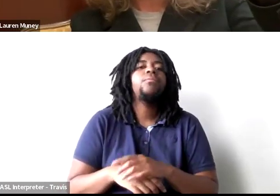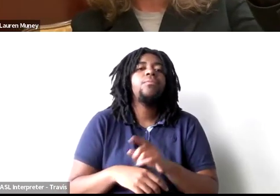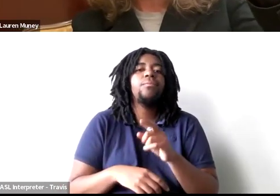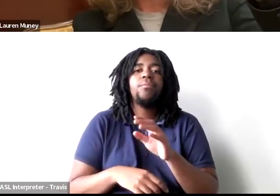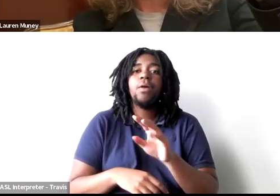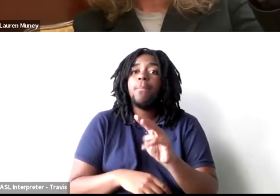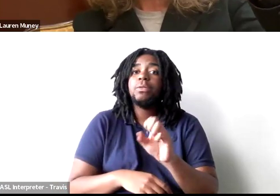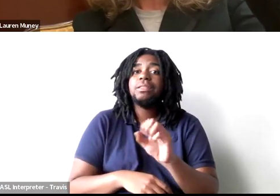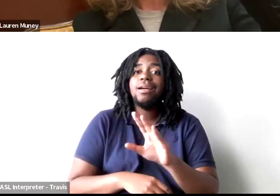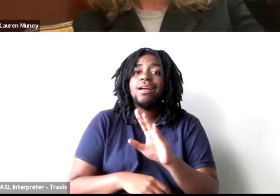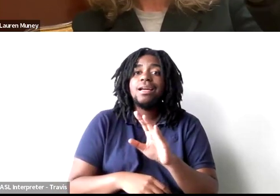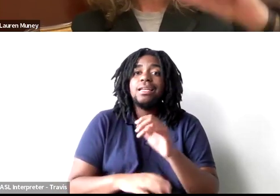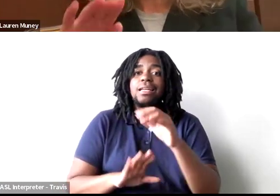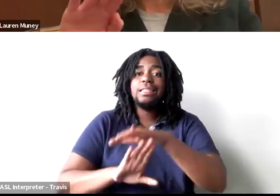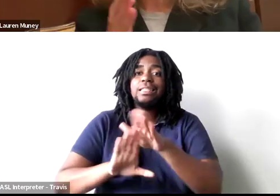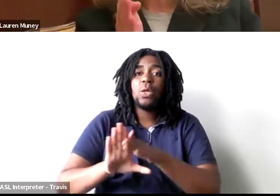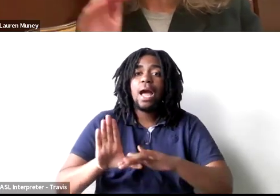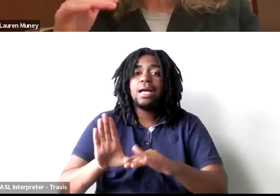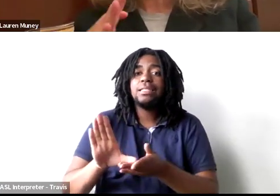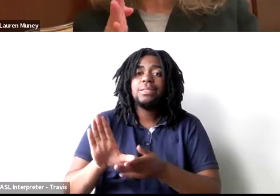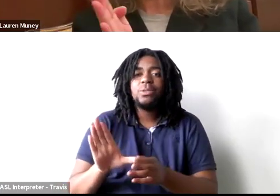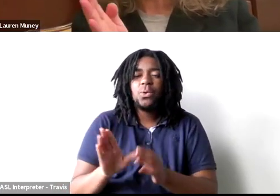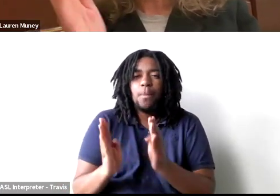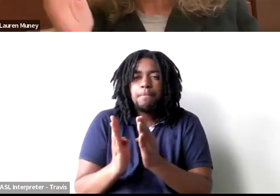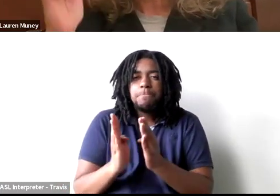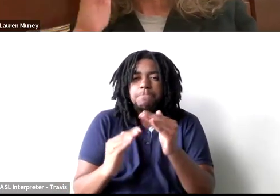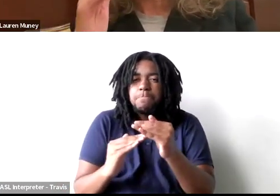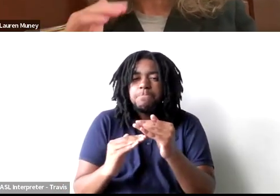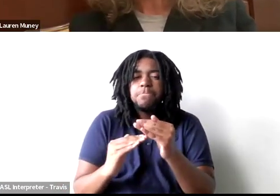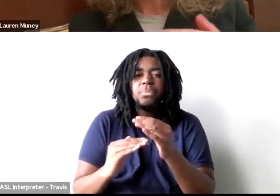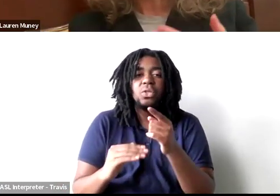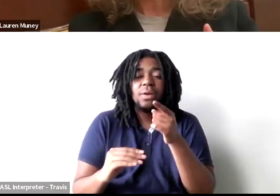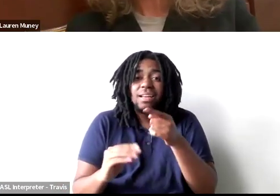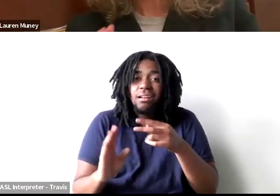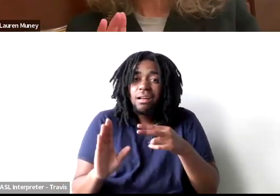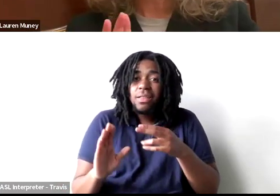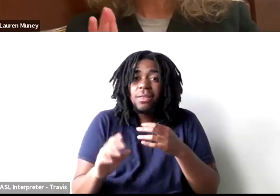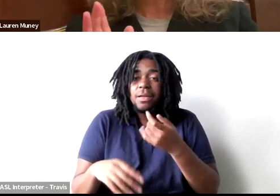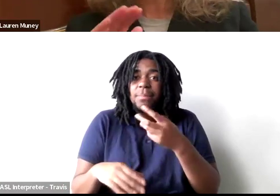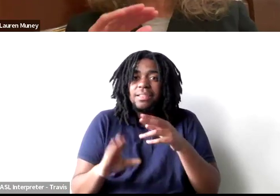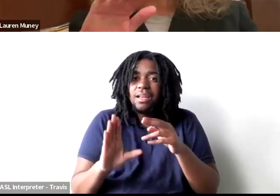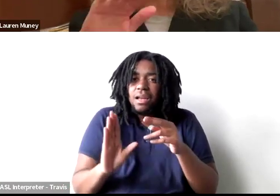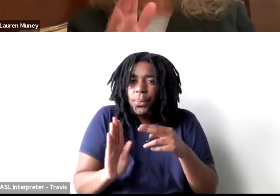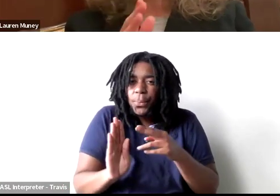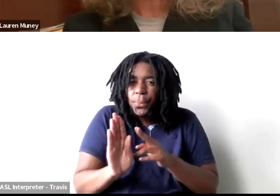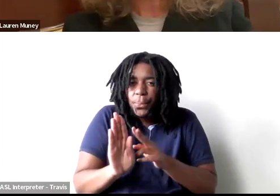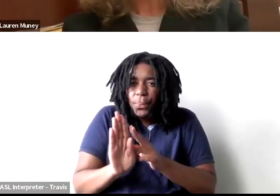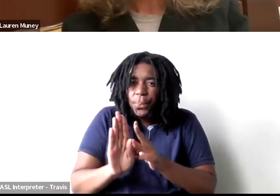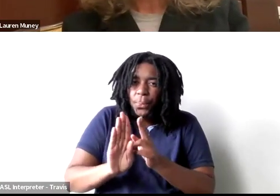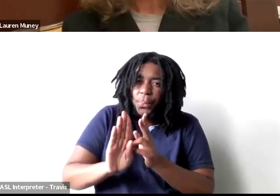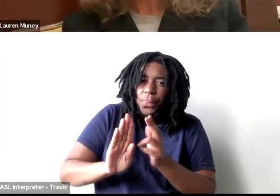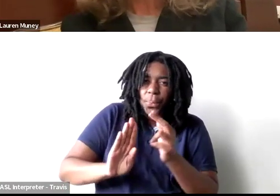about that big. So the fact that he could get scissors and do the turns, especially at angles and